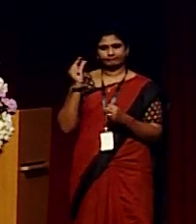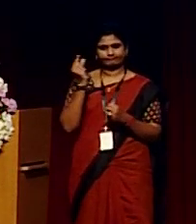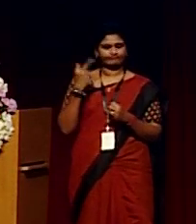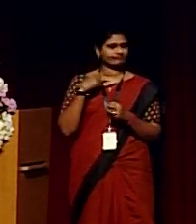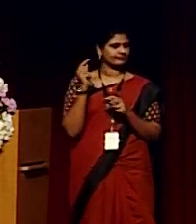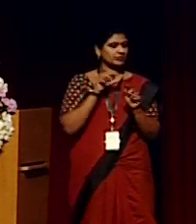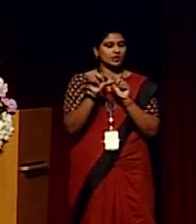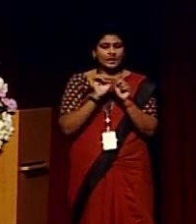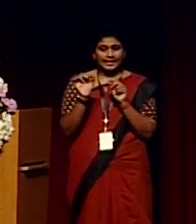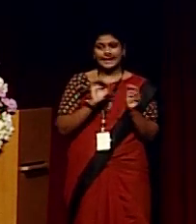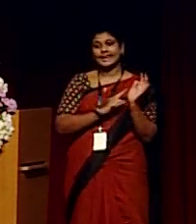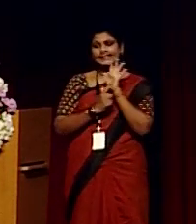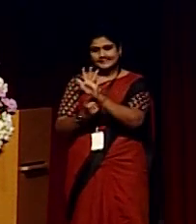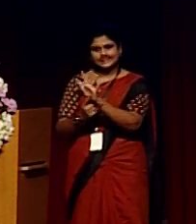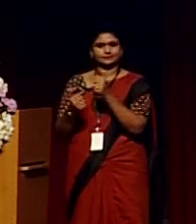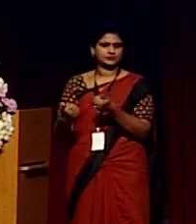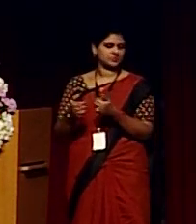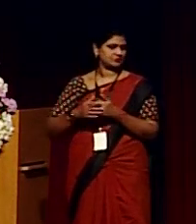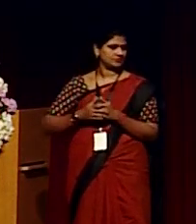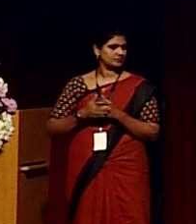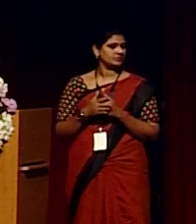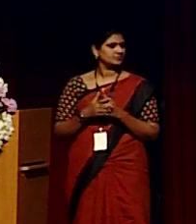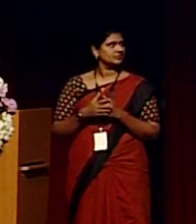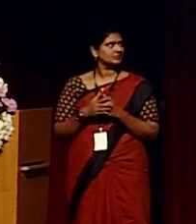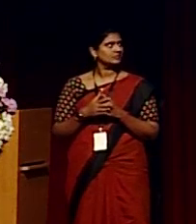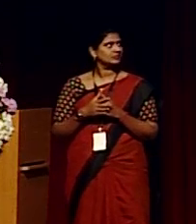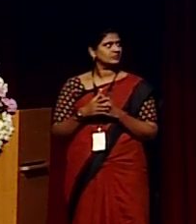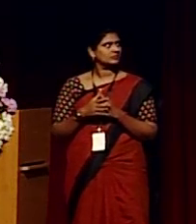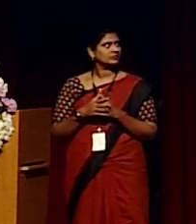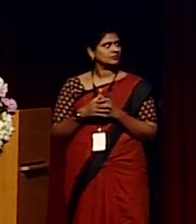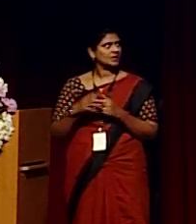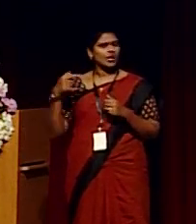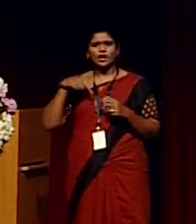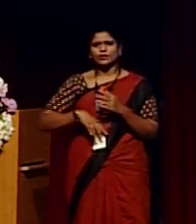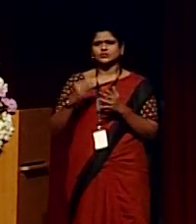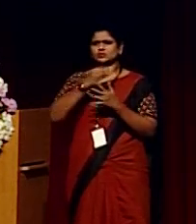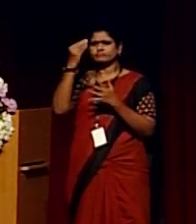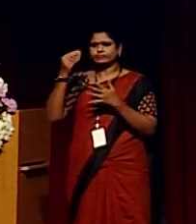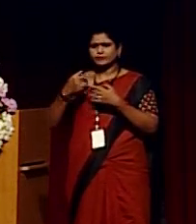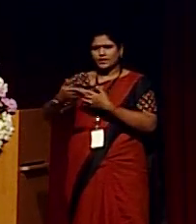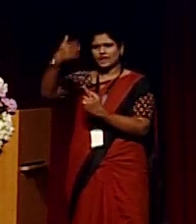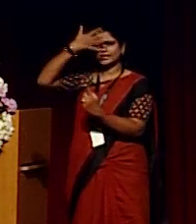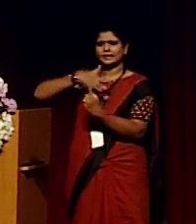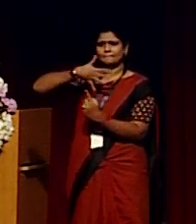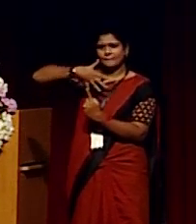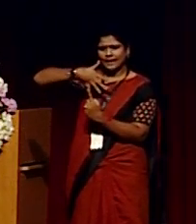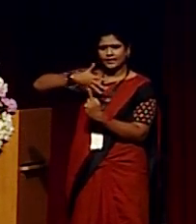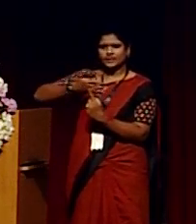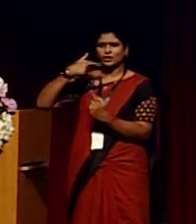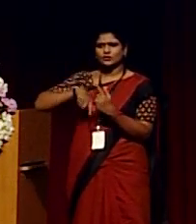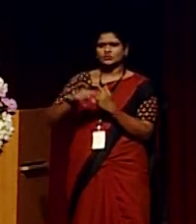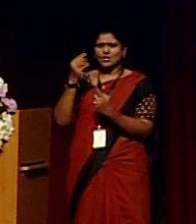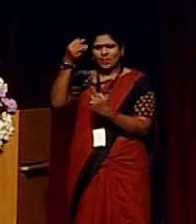for the visual display of content. And in the background, you can hide a lot of information, which will then allow